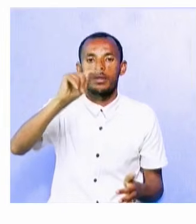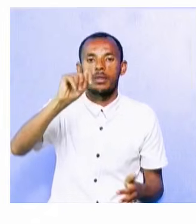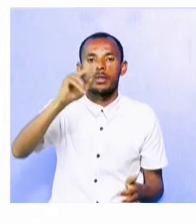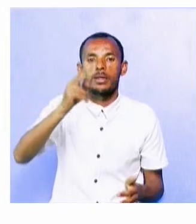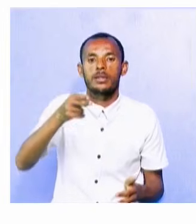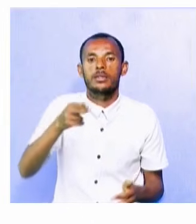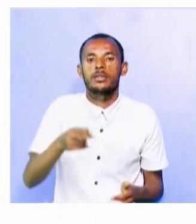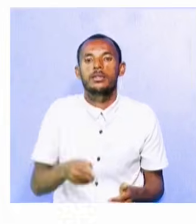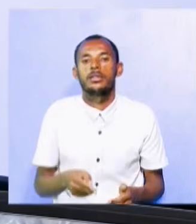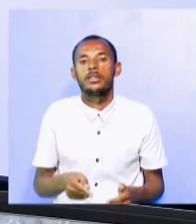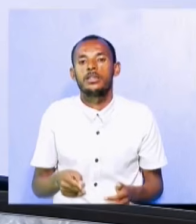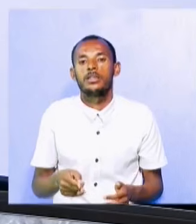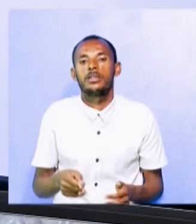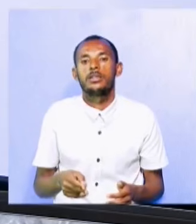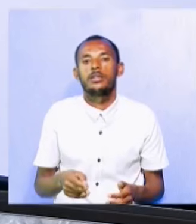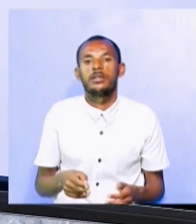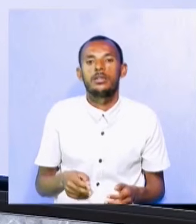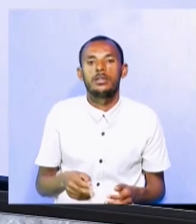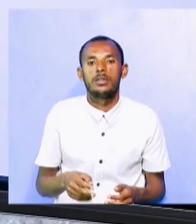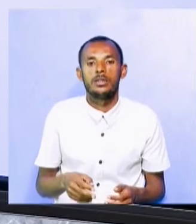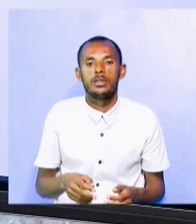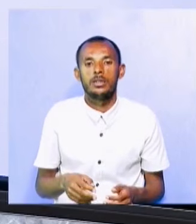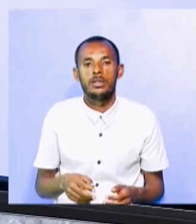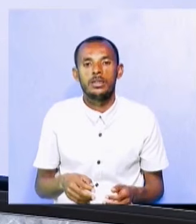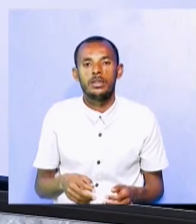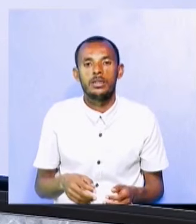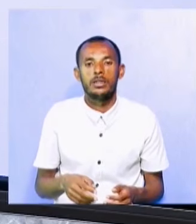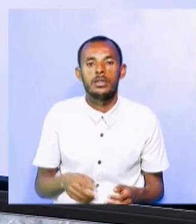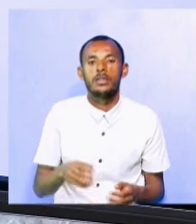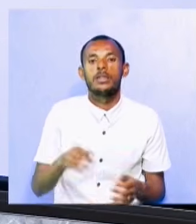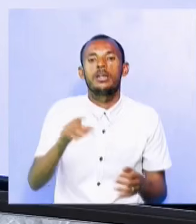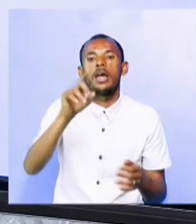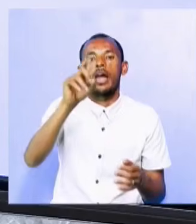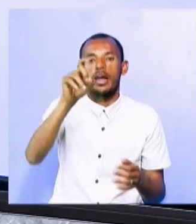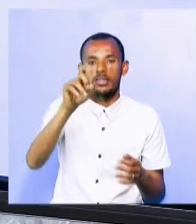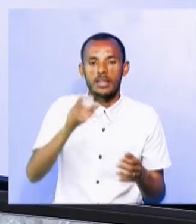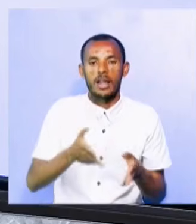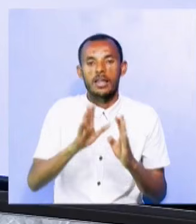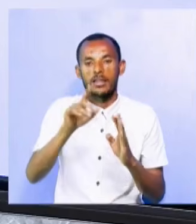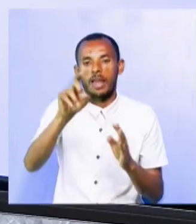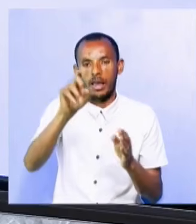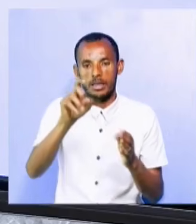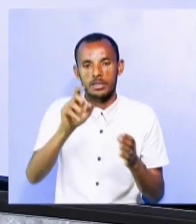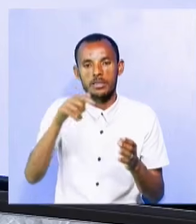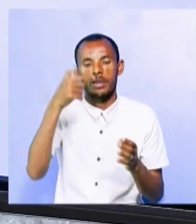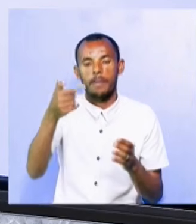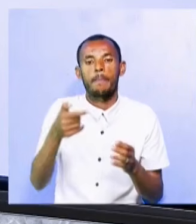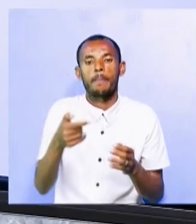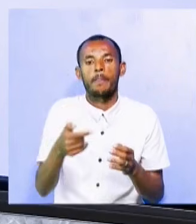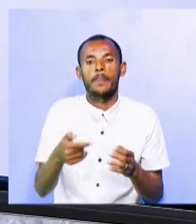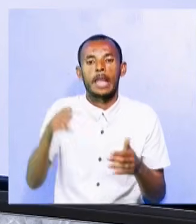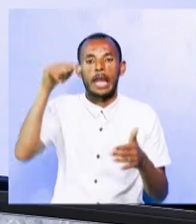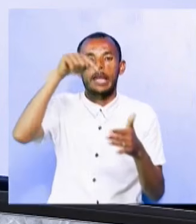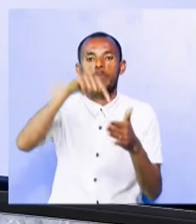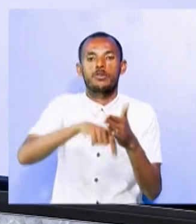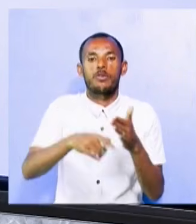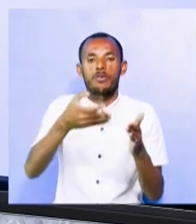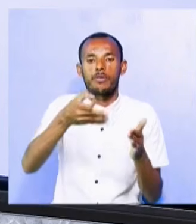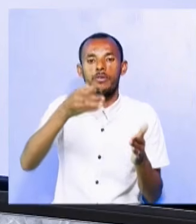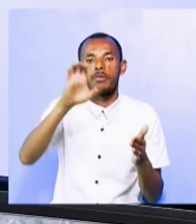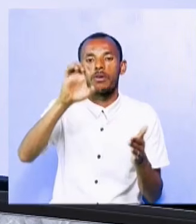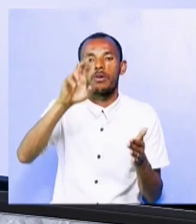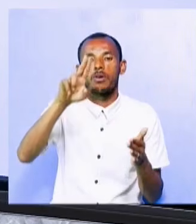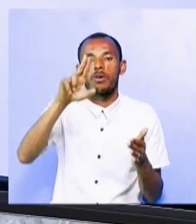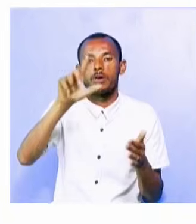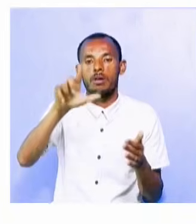depth of the fuel. Say X. Let's say X is the depth of the fuel.